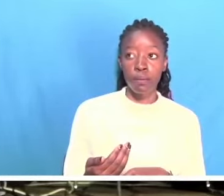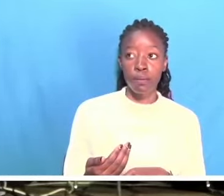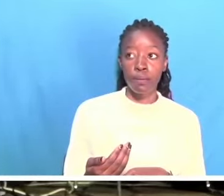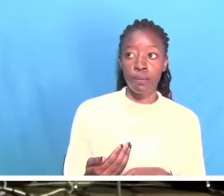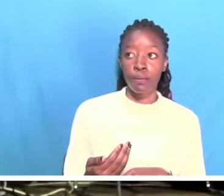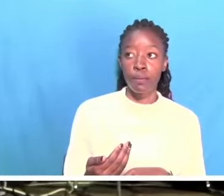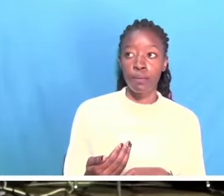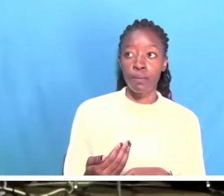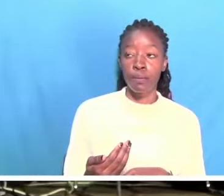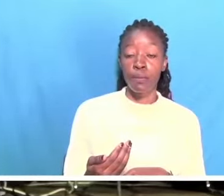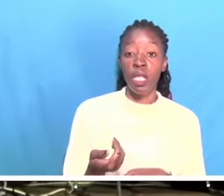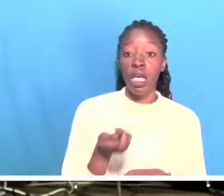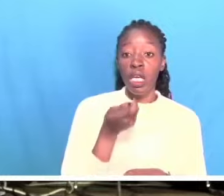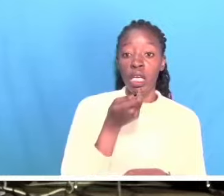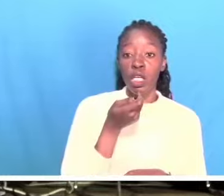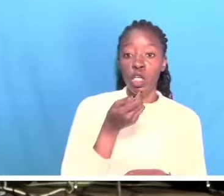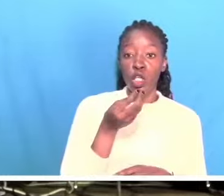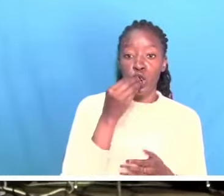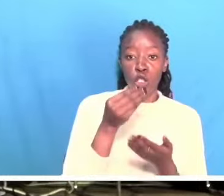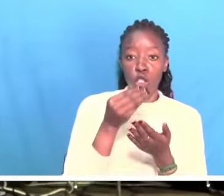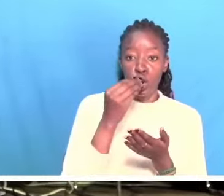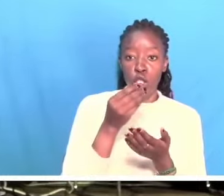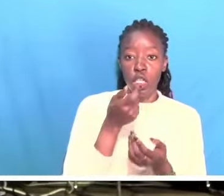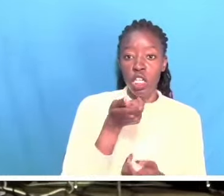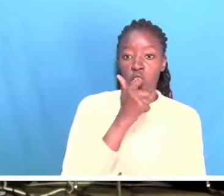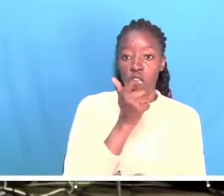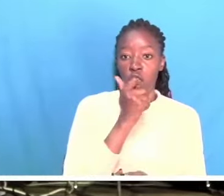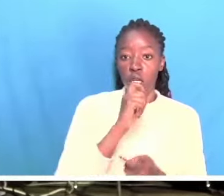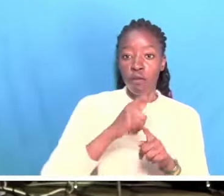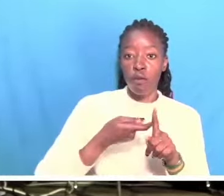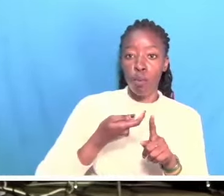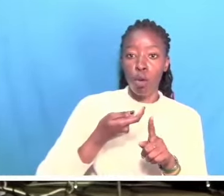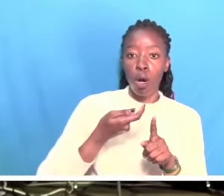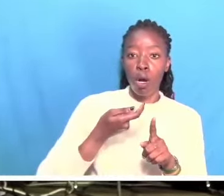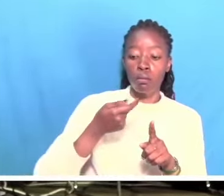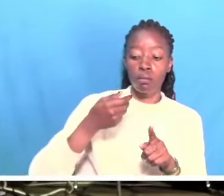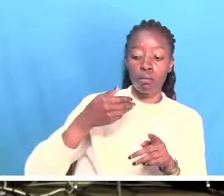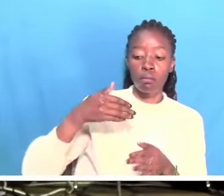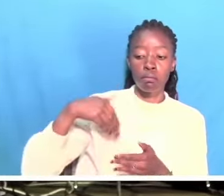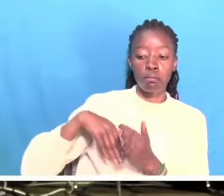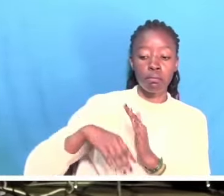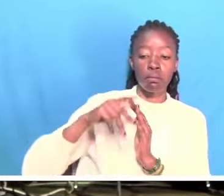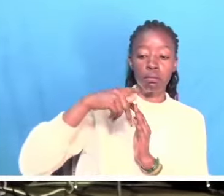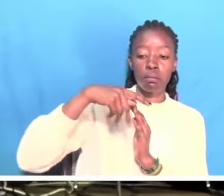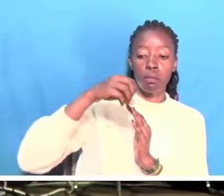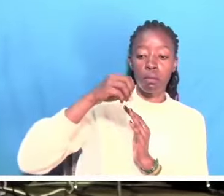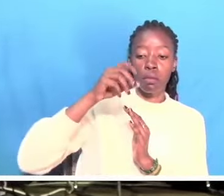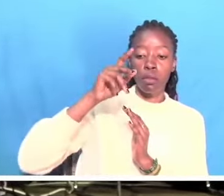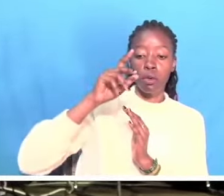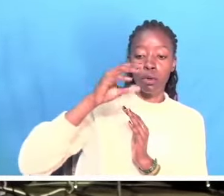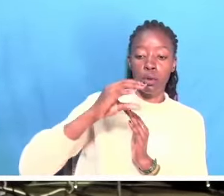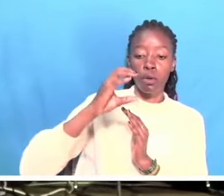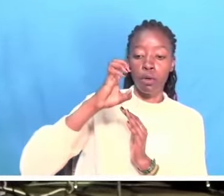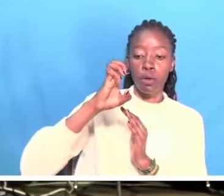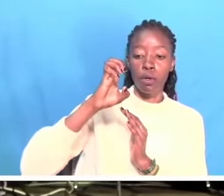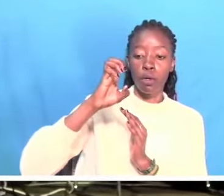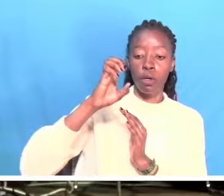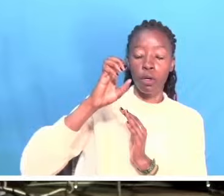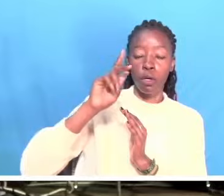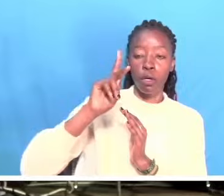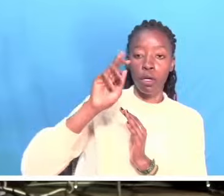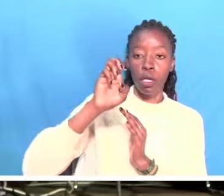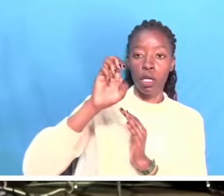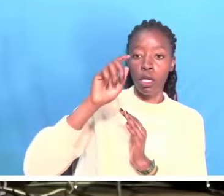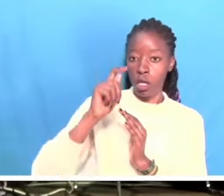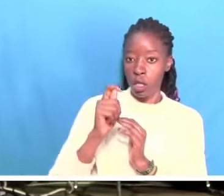on the road and entering your mother's bedroom? You know, those things, they would discipline you. From where I